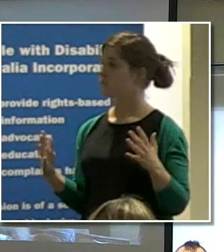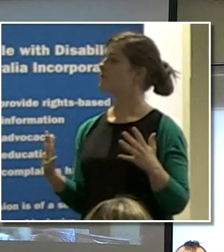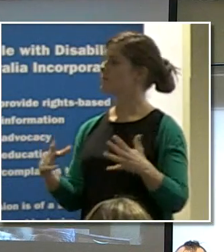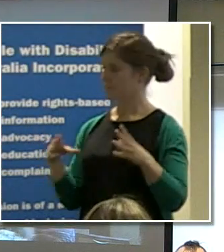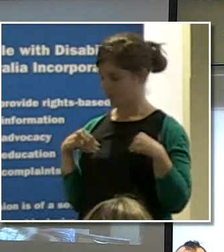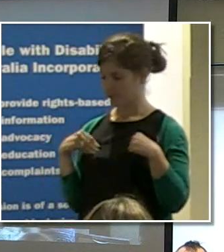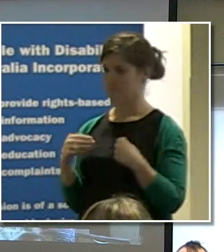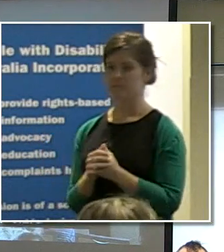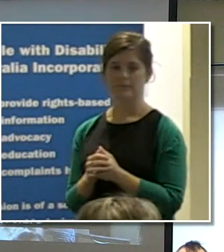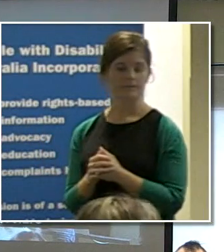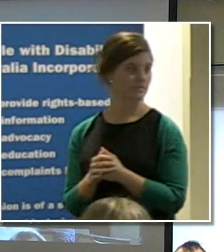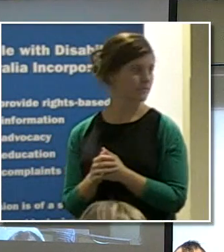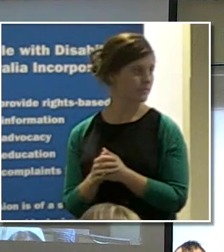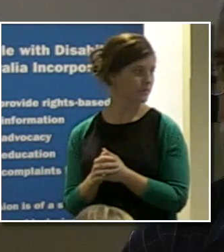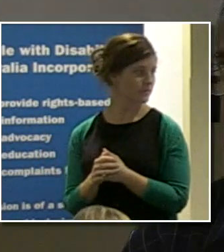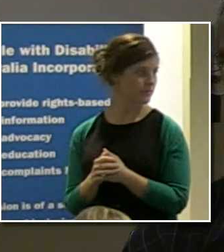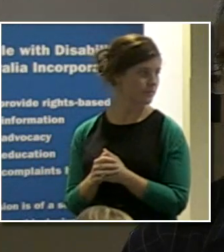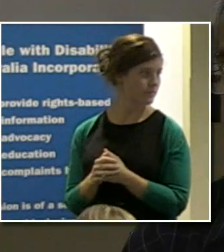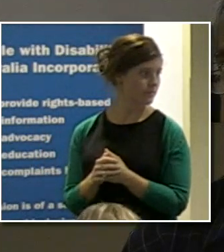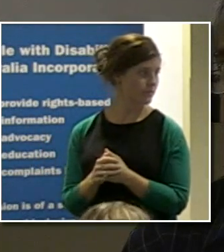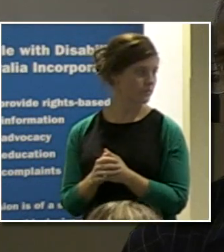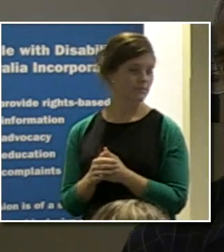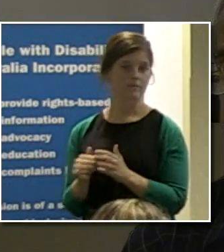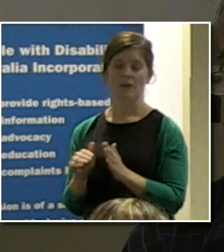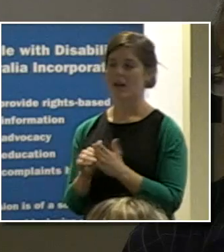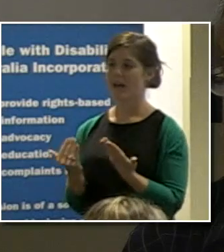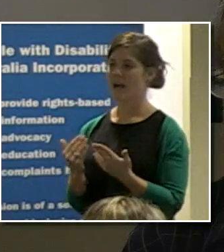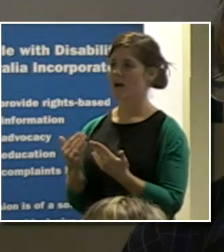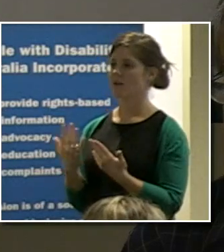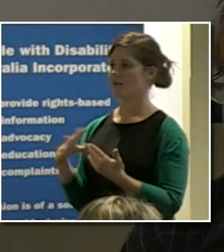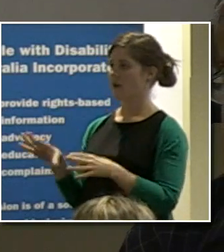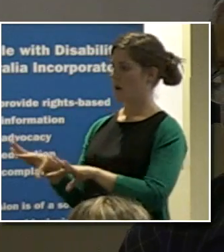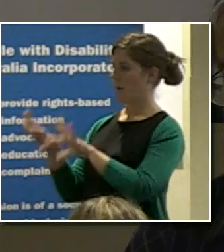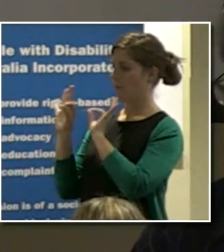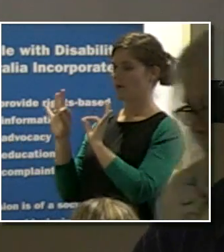carried. We now turn to the appointment of our auditor.